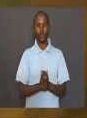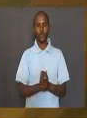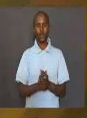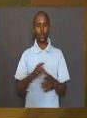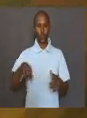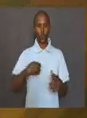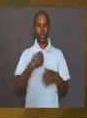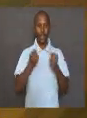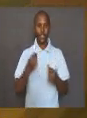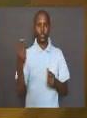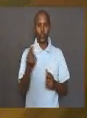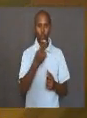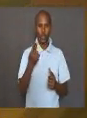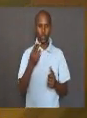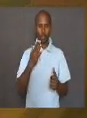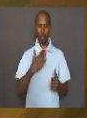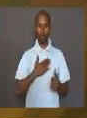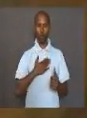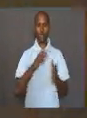We can use our own example.